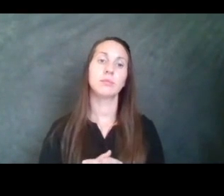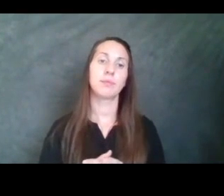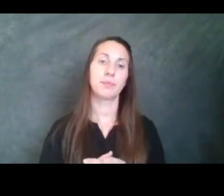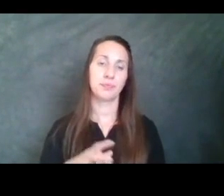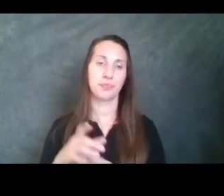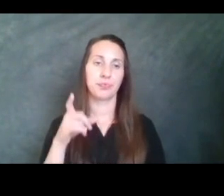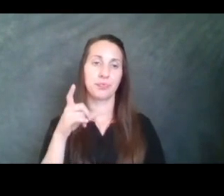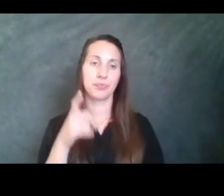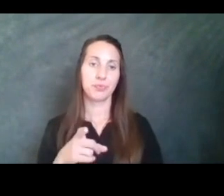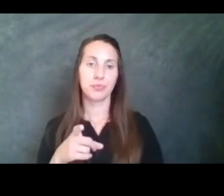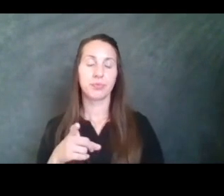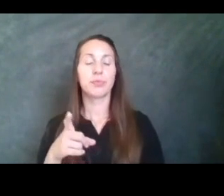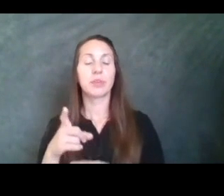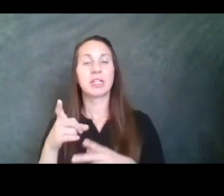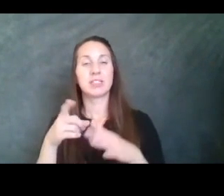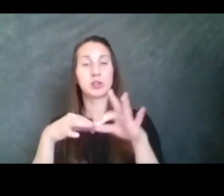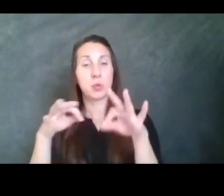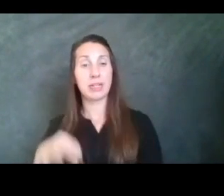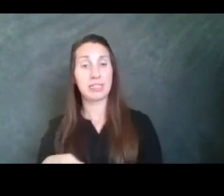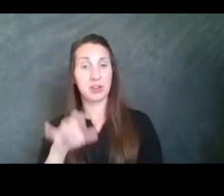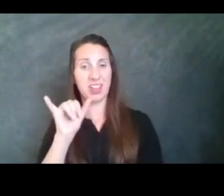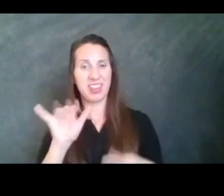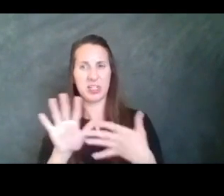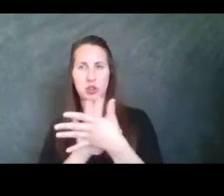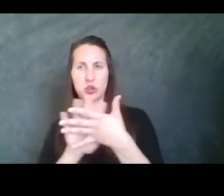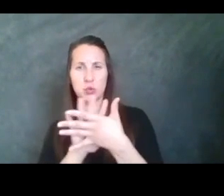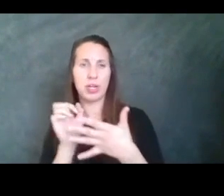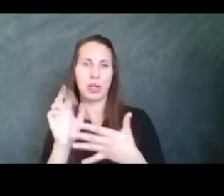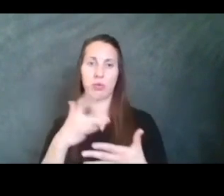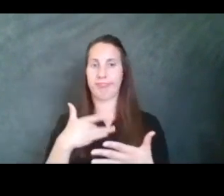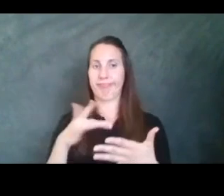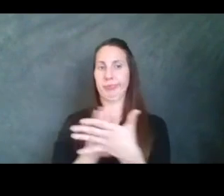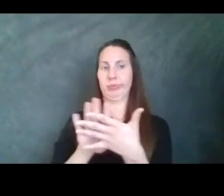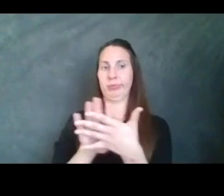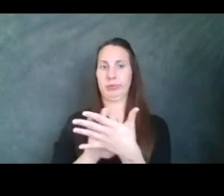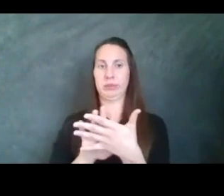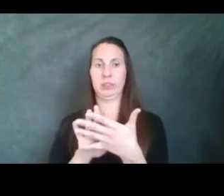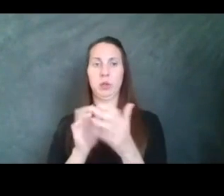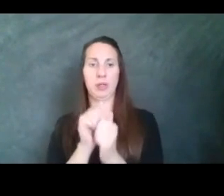from full and equal enjoyment of the goods and services.